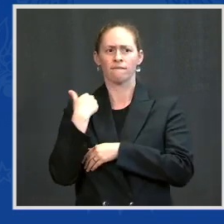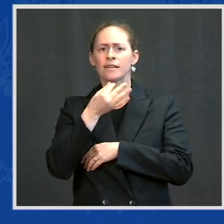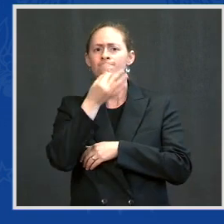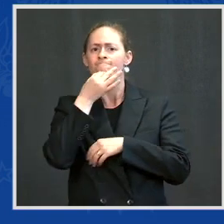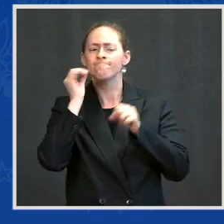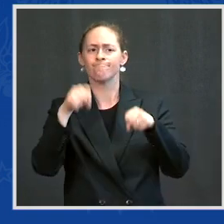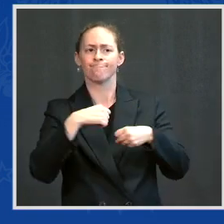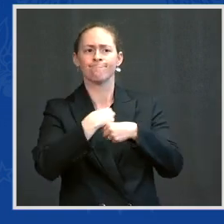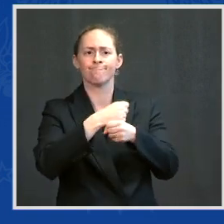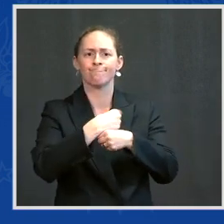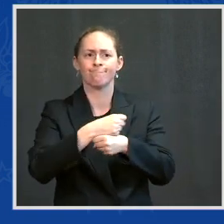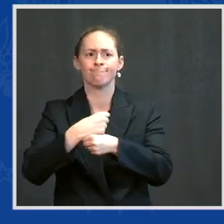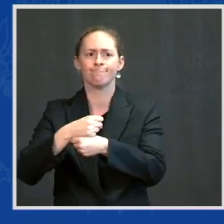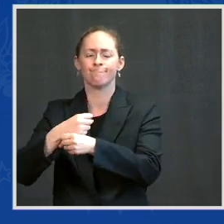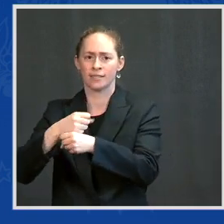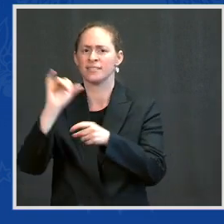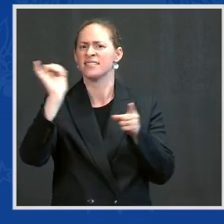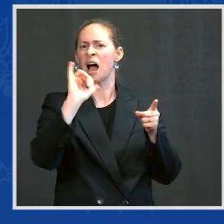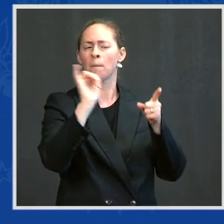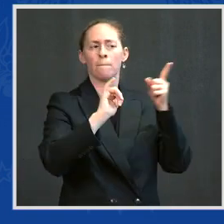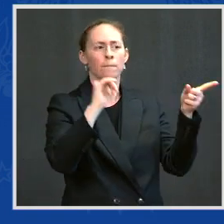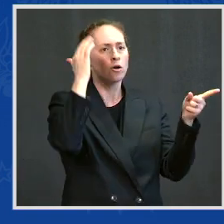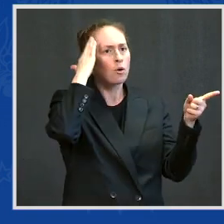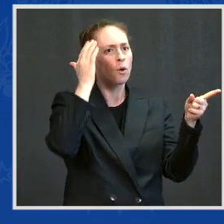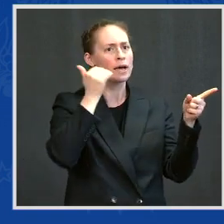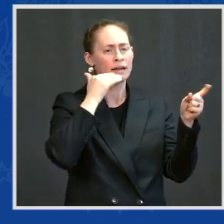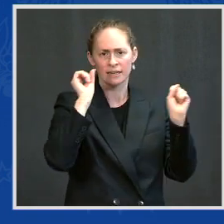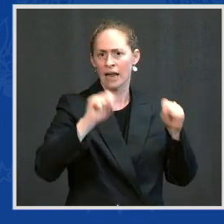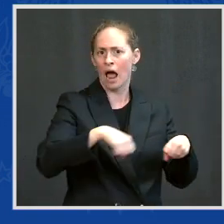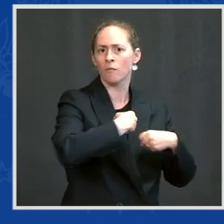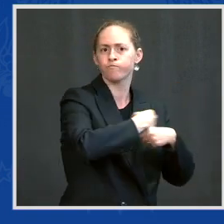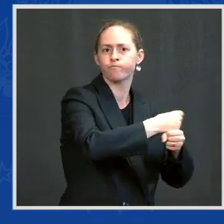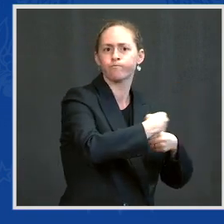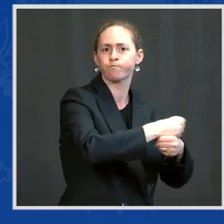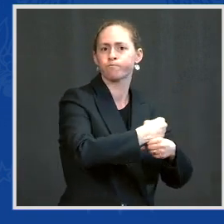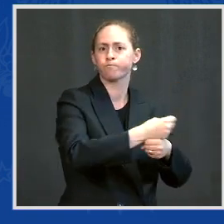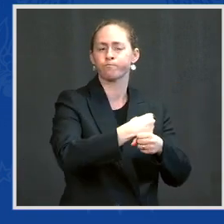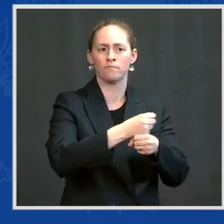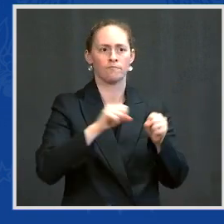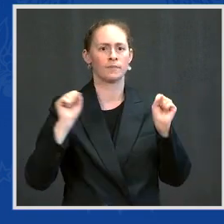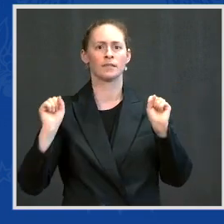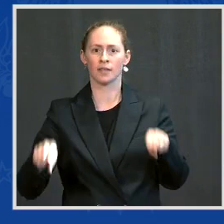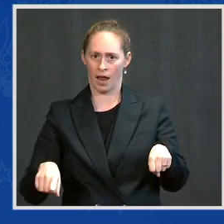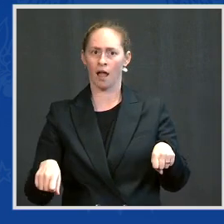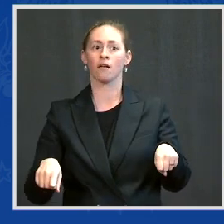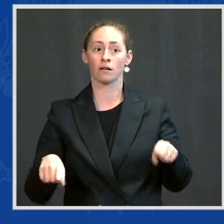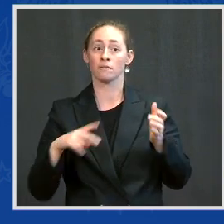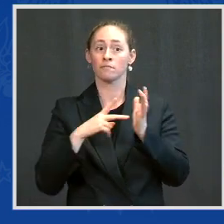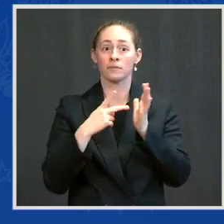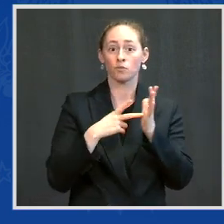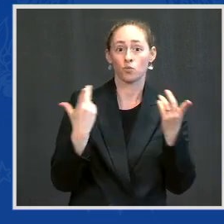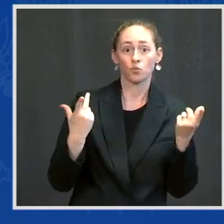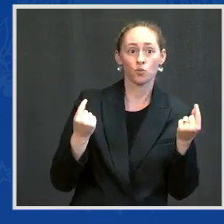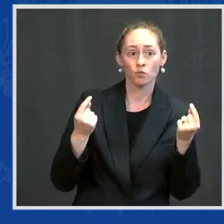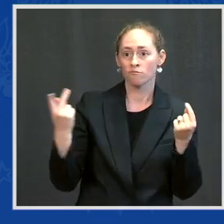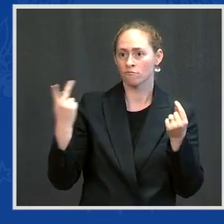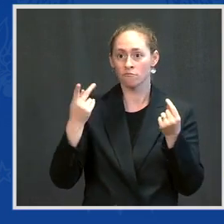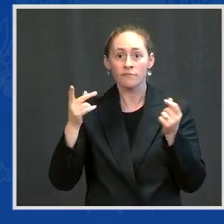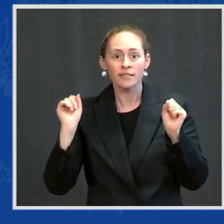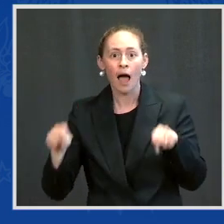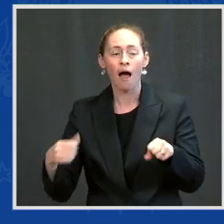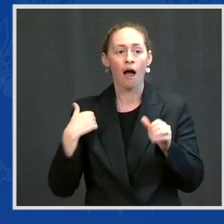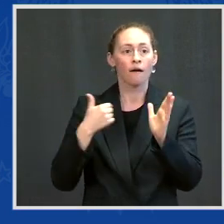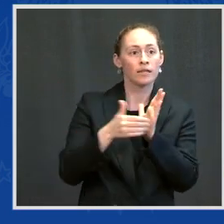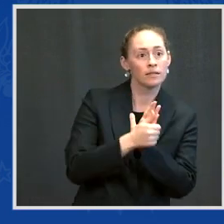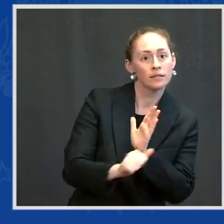capacity to produce a biomedicine. And we are going to combine those capabilities so that we can boost vaccine supply, so